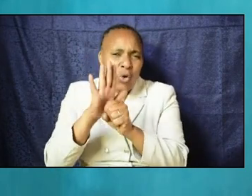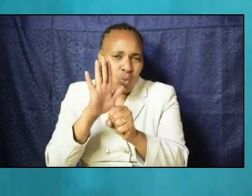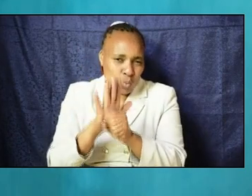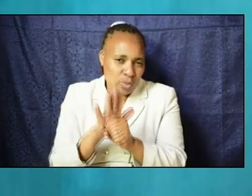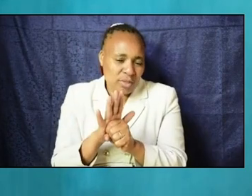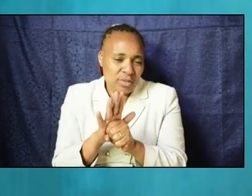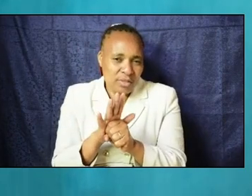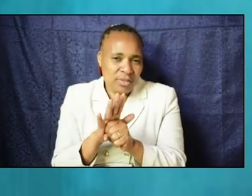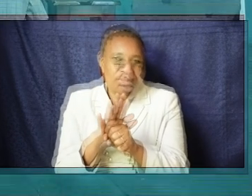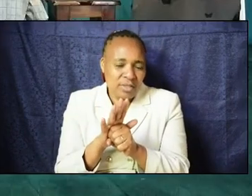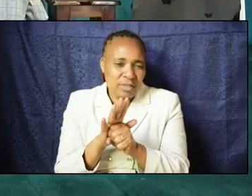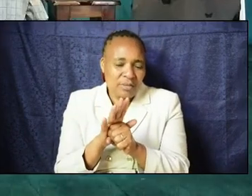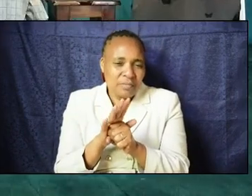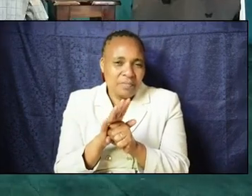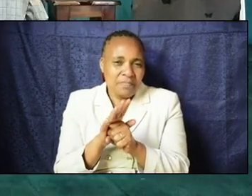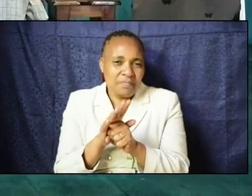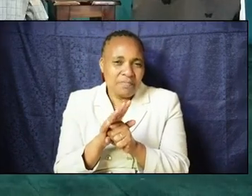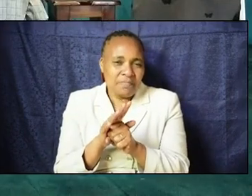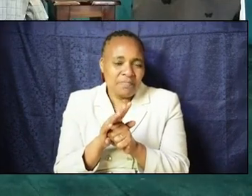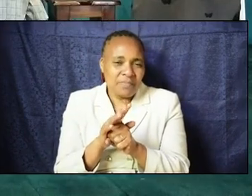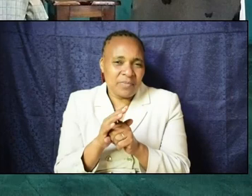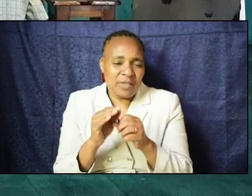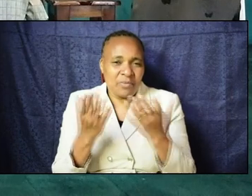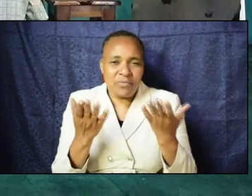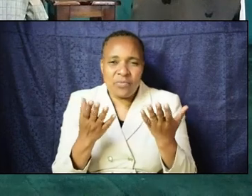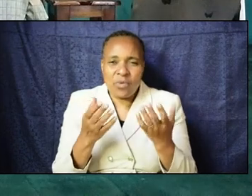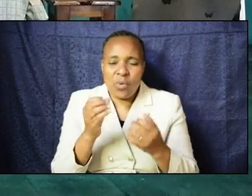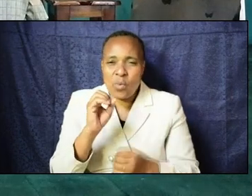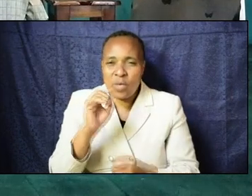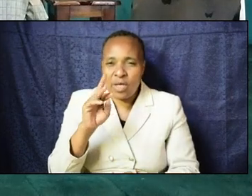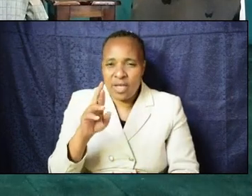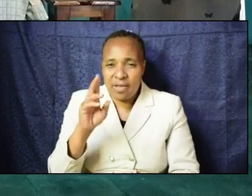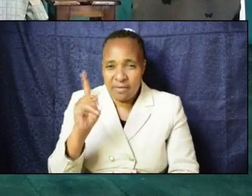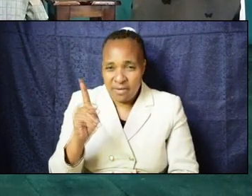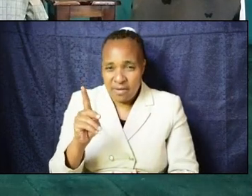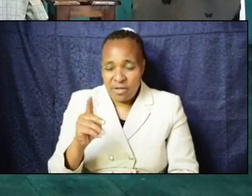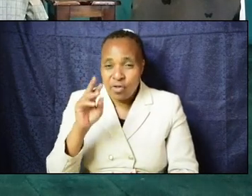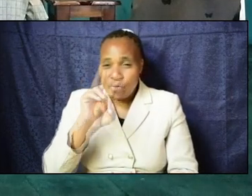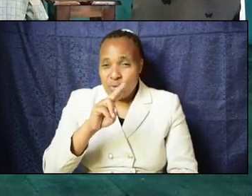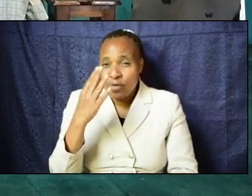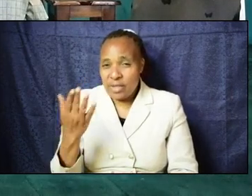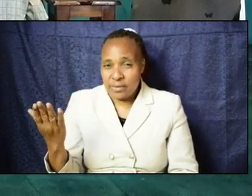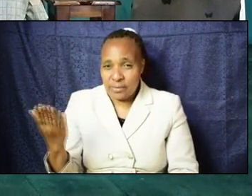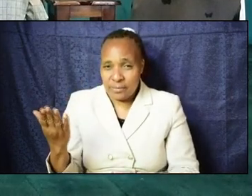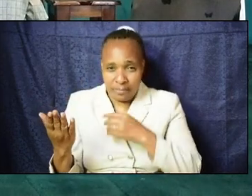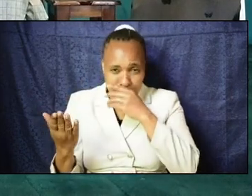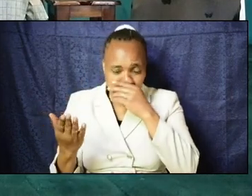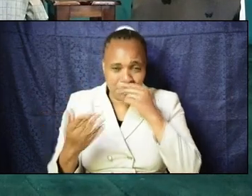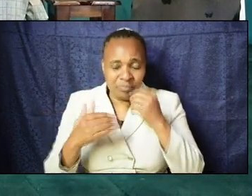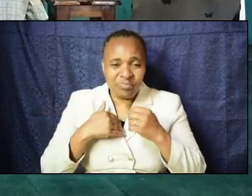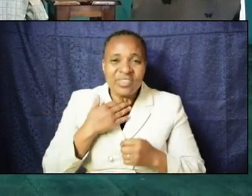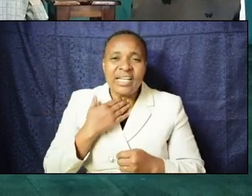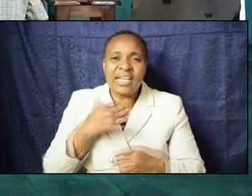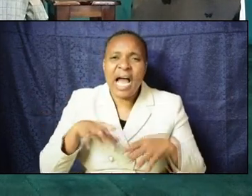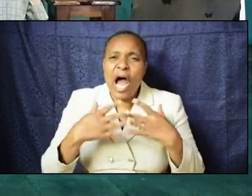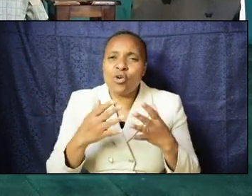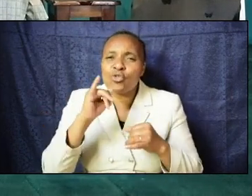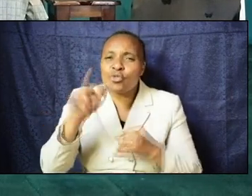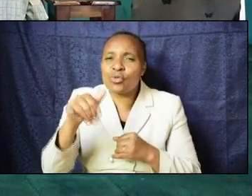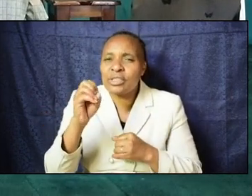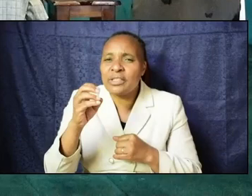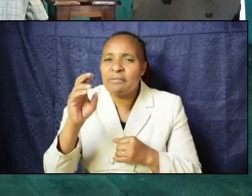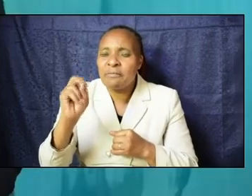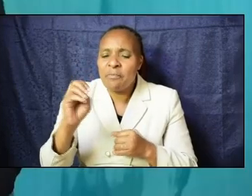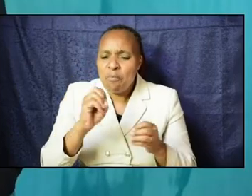much. Right. What do you think, Teacher Dona? Yeah, two things. I like how Joseph moved from the